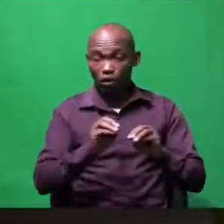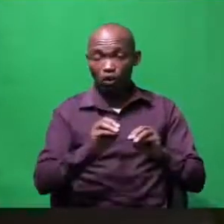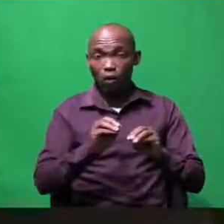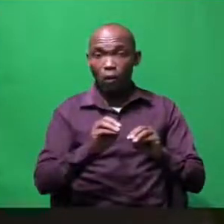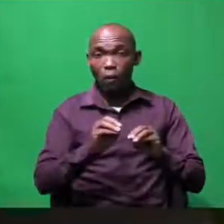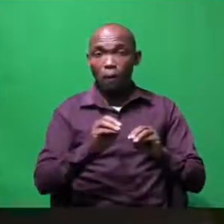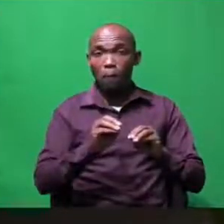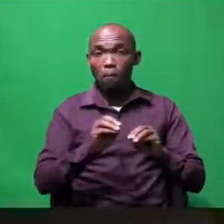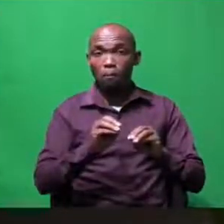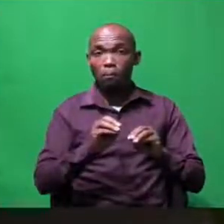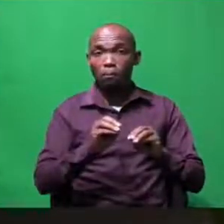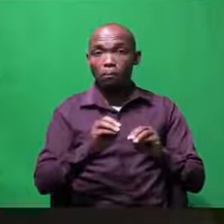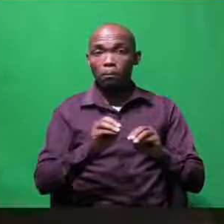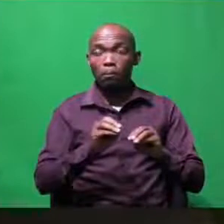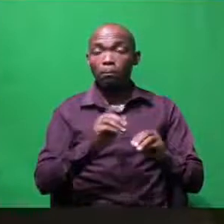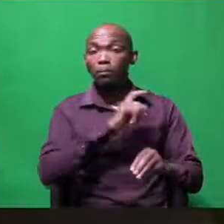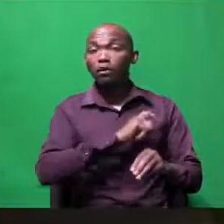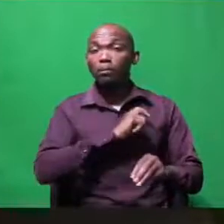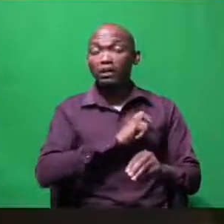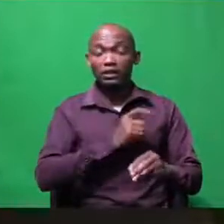the original rock.